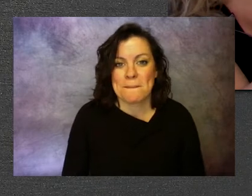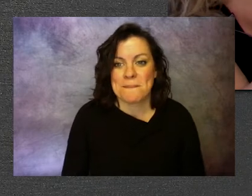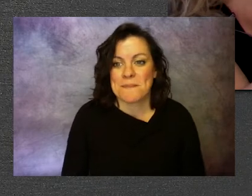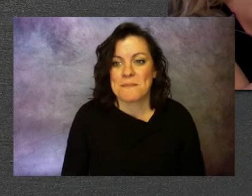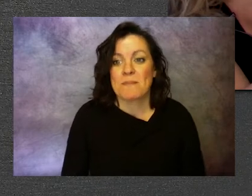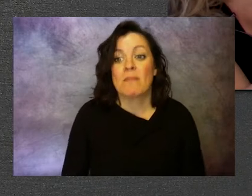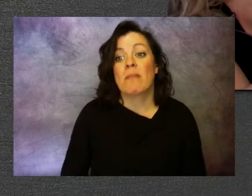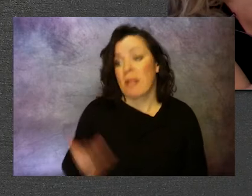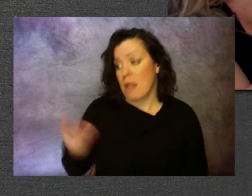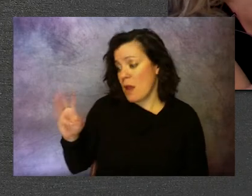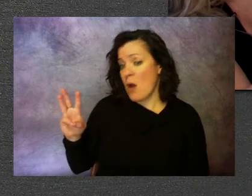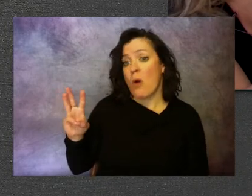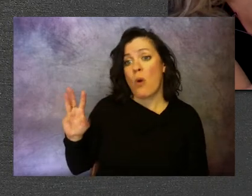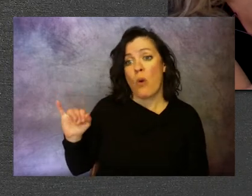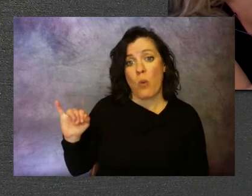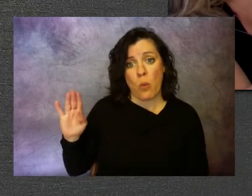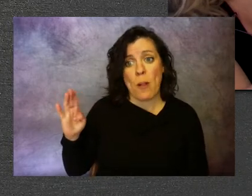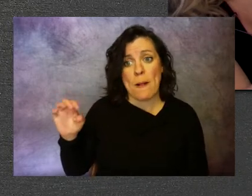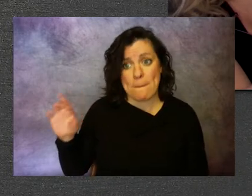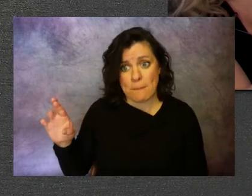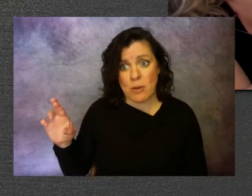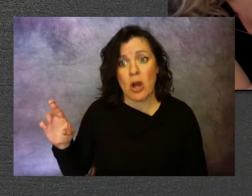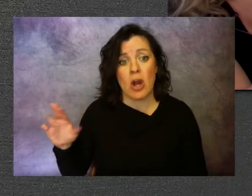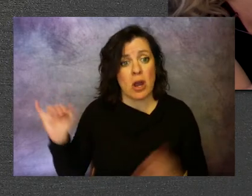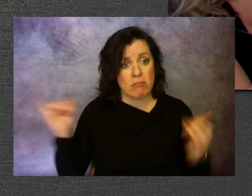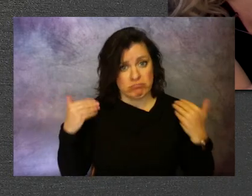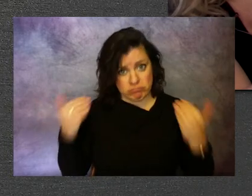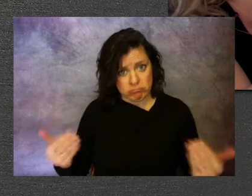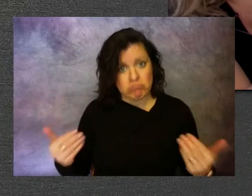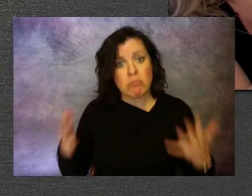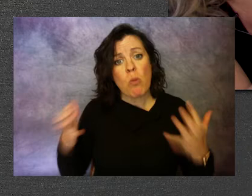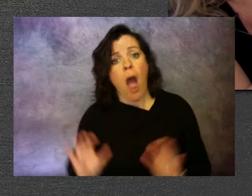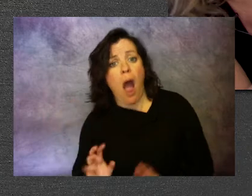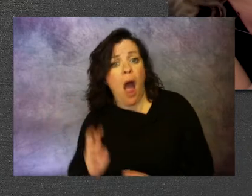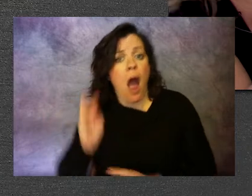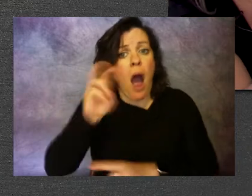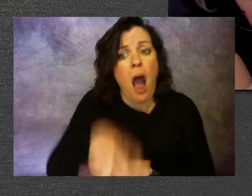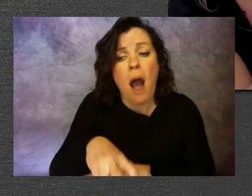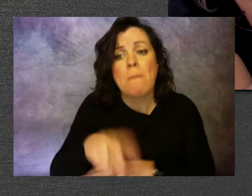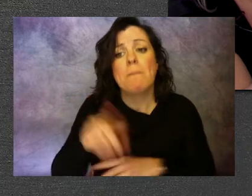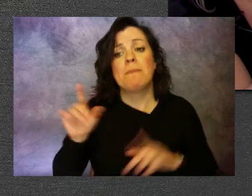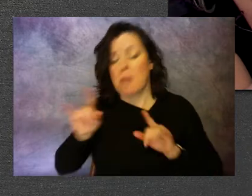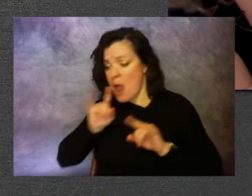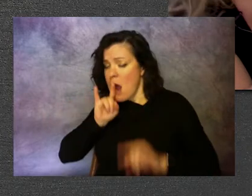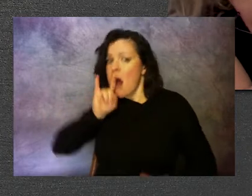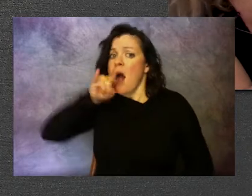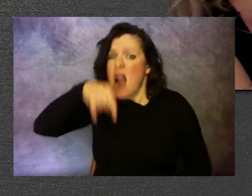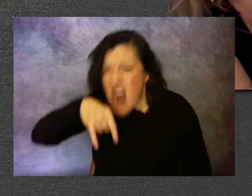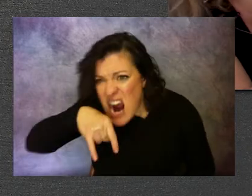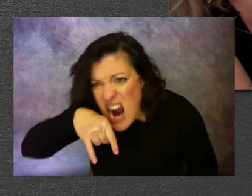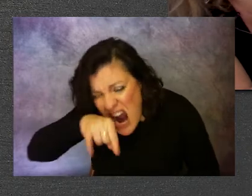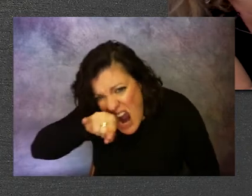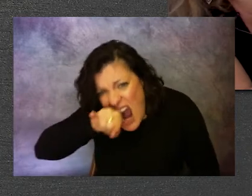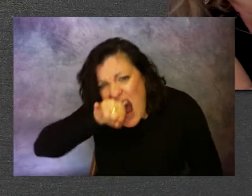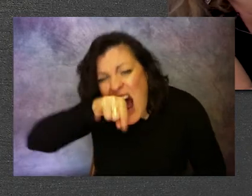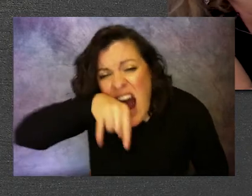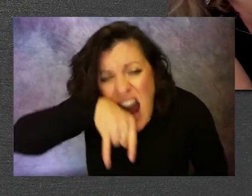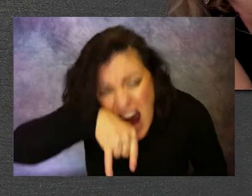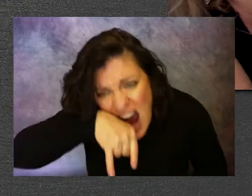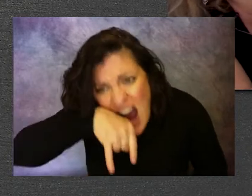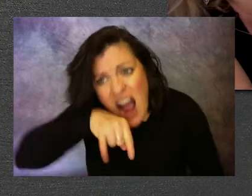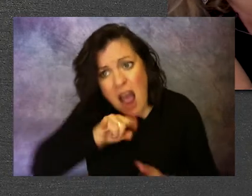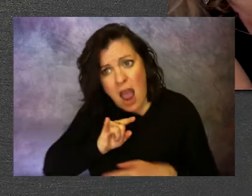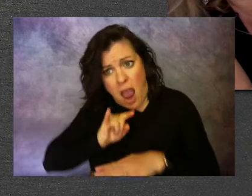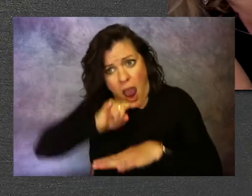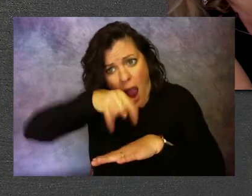Walter poked his tusks into the ice and pulled himself up onto the ice floe. Wanda poked her tusks into the ice